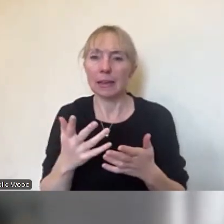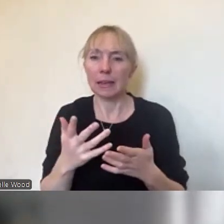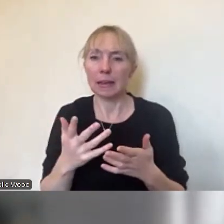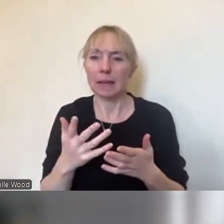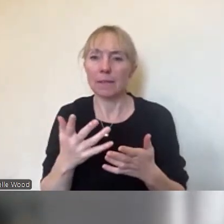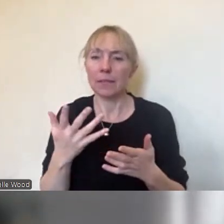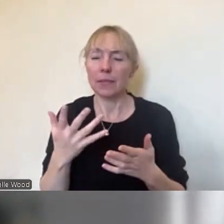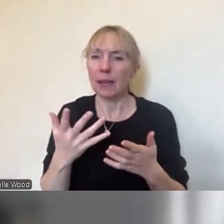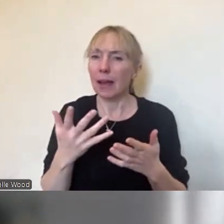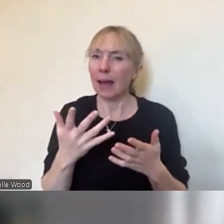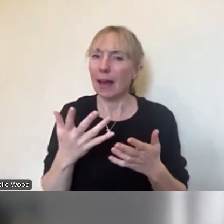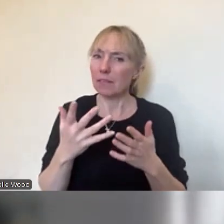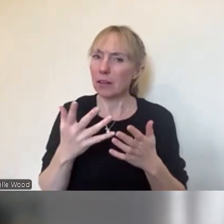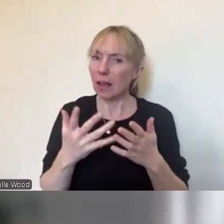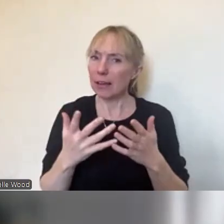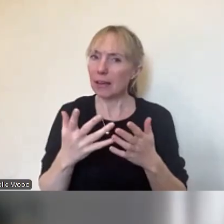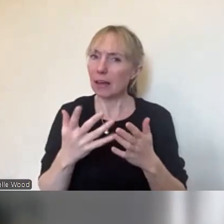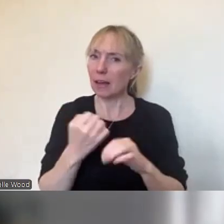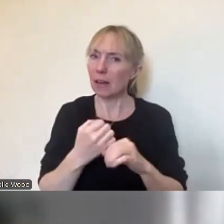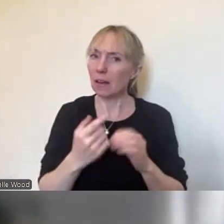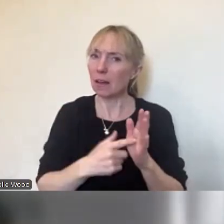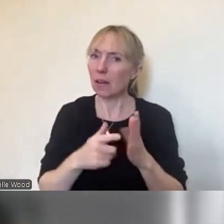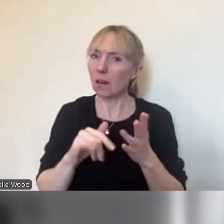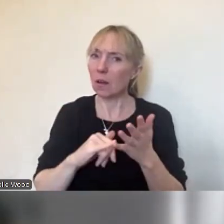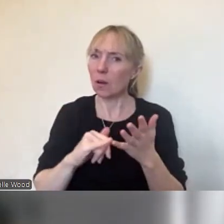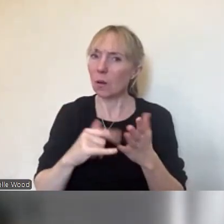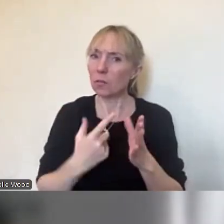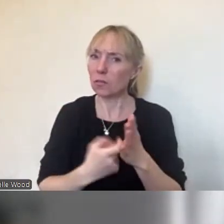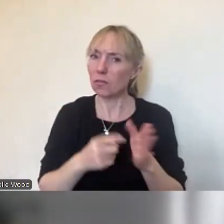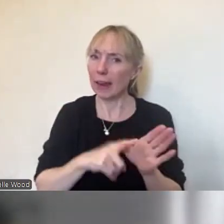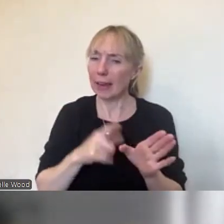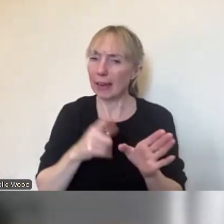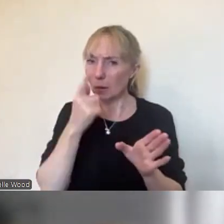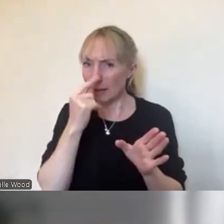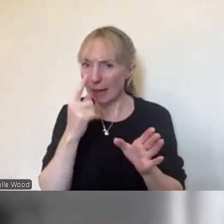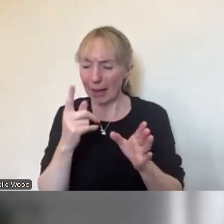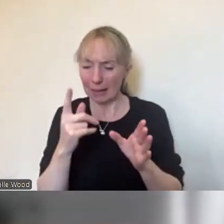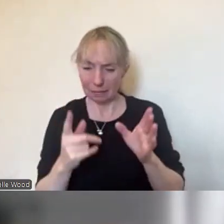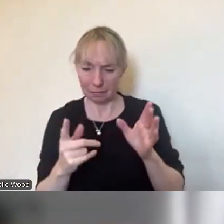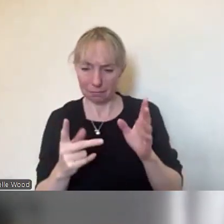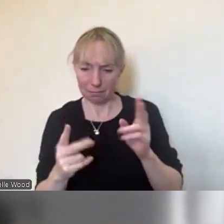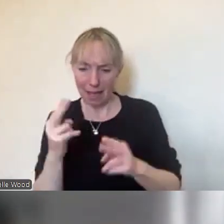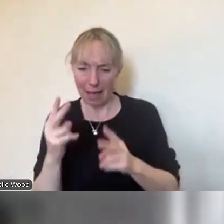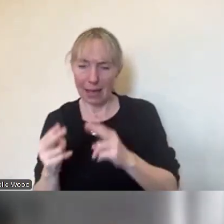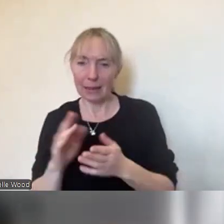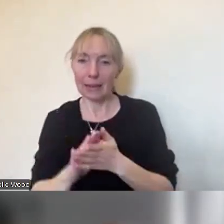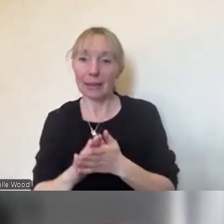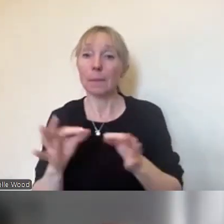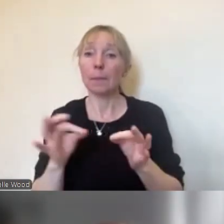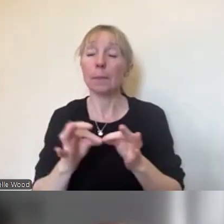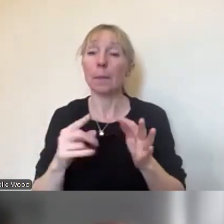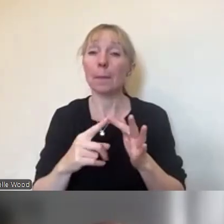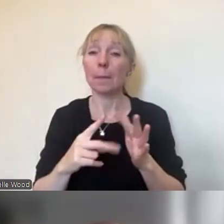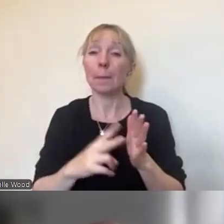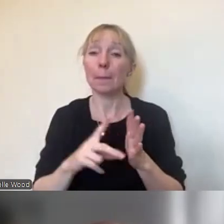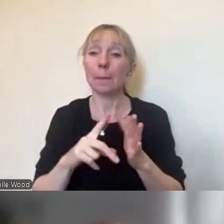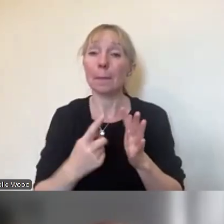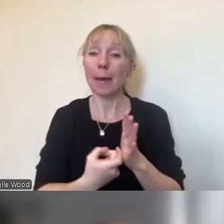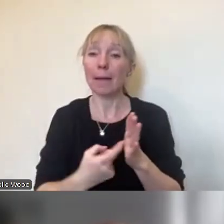glossary would be a really fascinating project to pursue. So there's a question from Beverly, which is